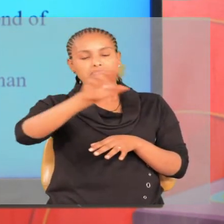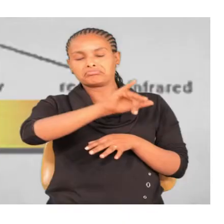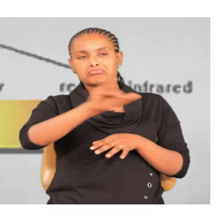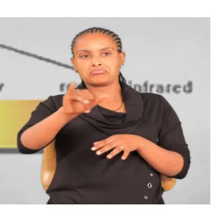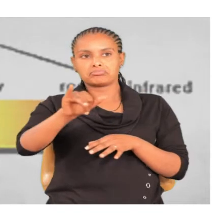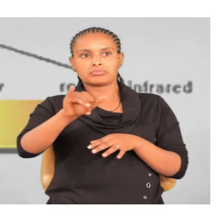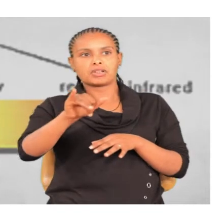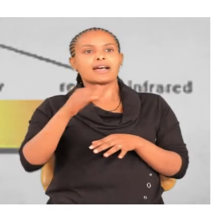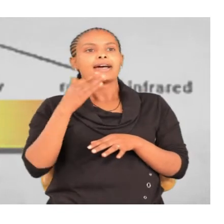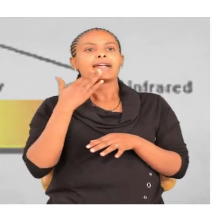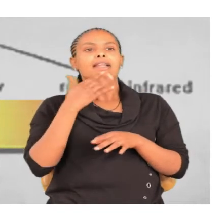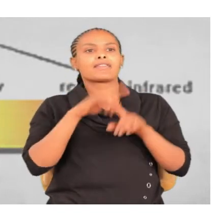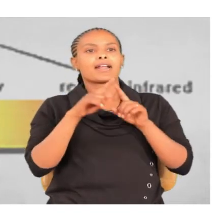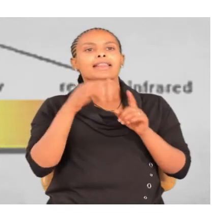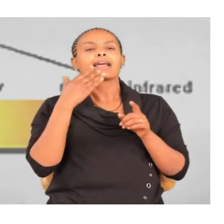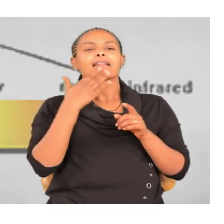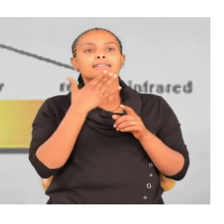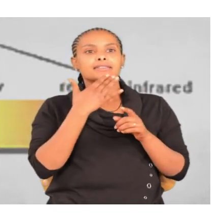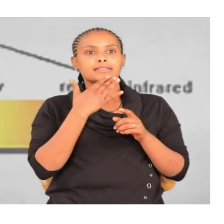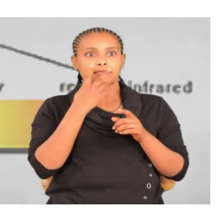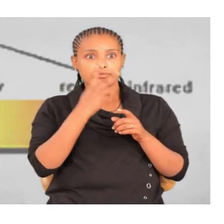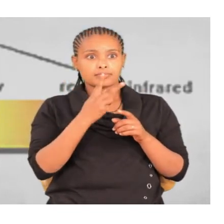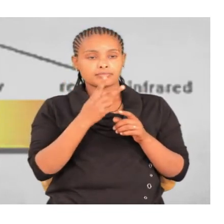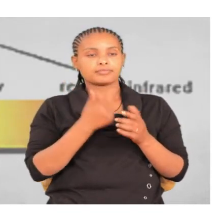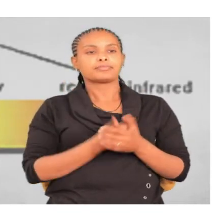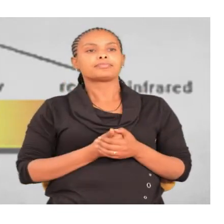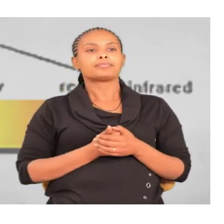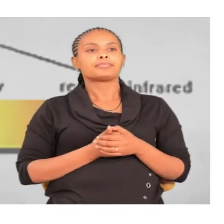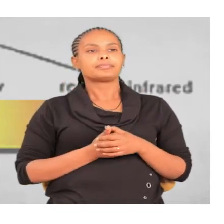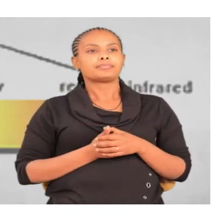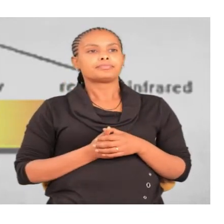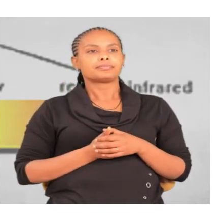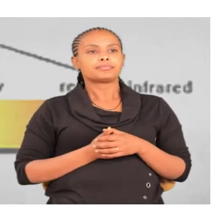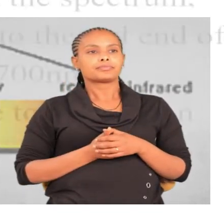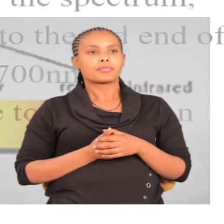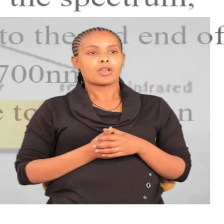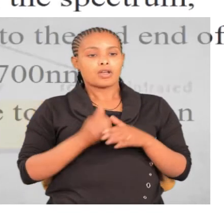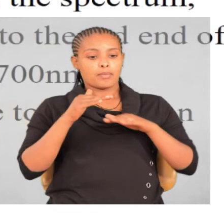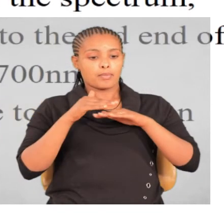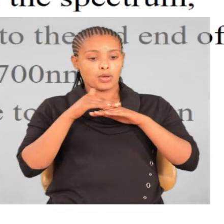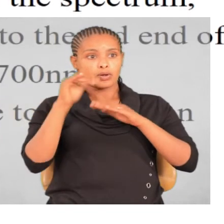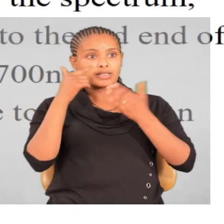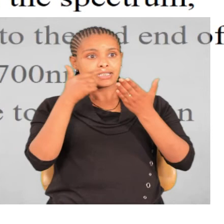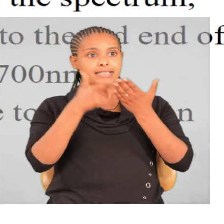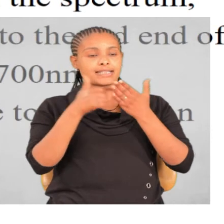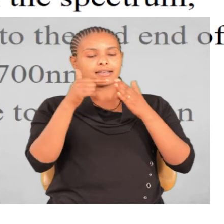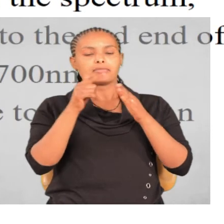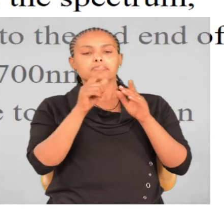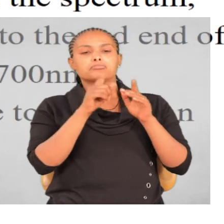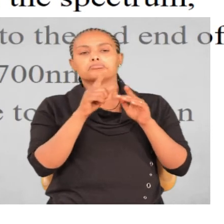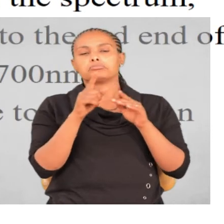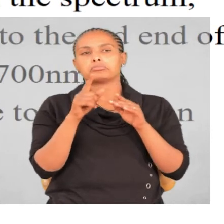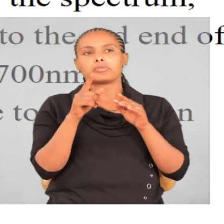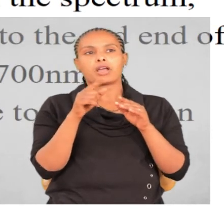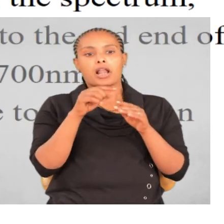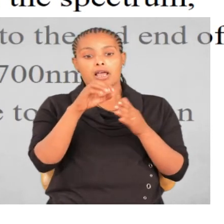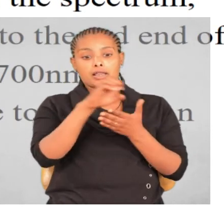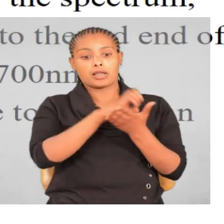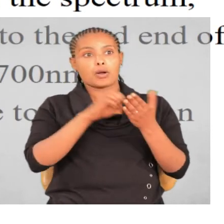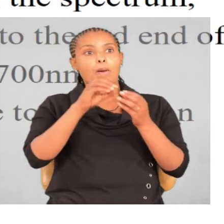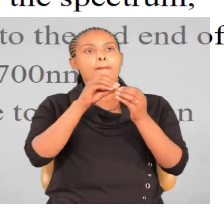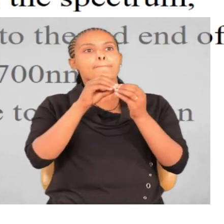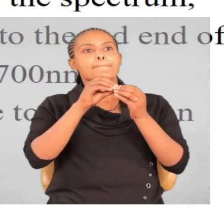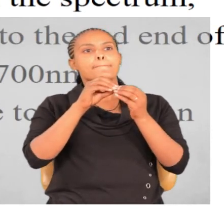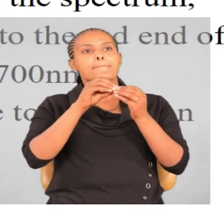orange, red. See, Vibgyor. Beyond these extremes, electromagnetic radiation is